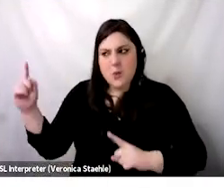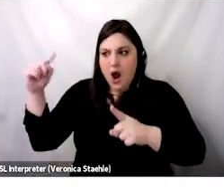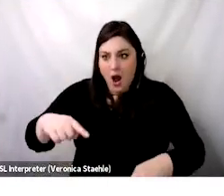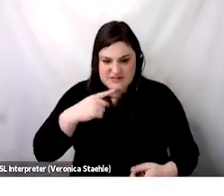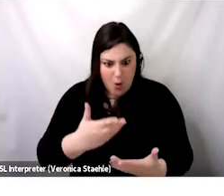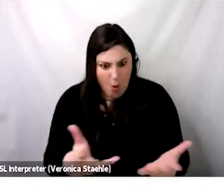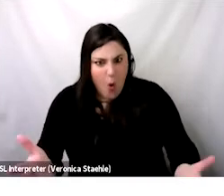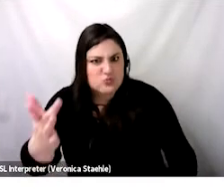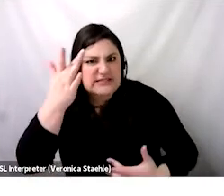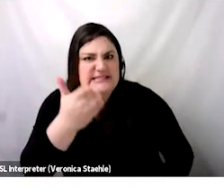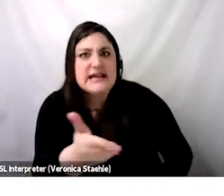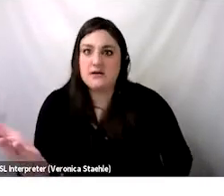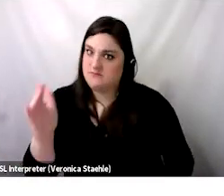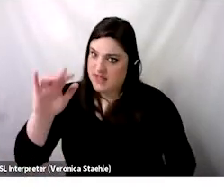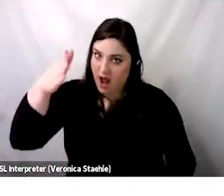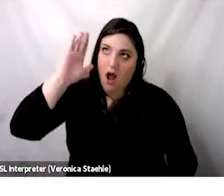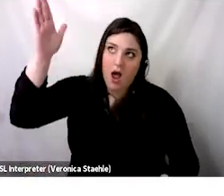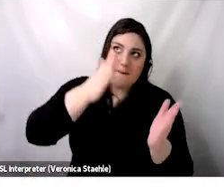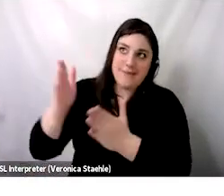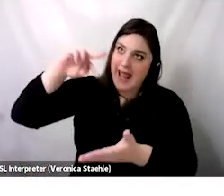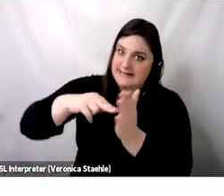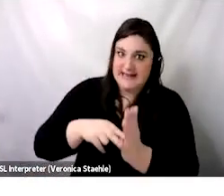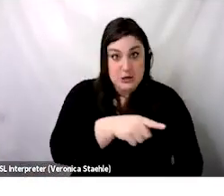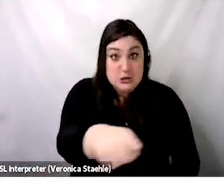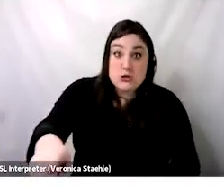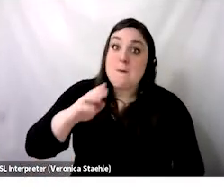believe more in Christianity.